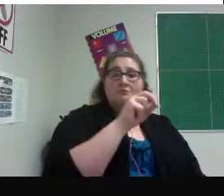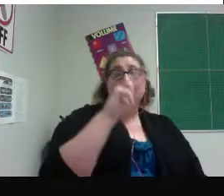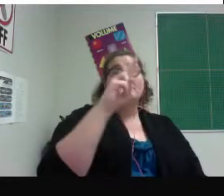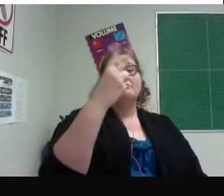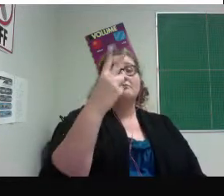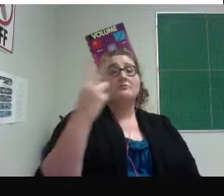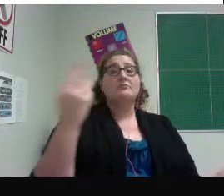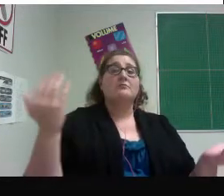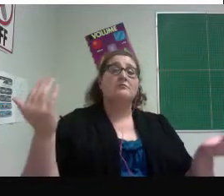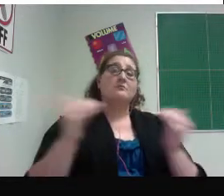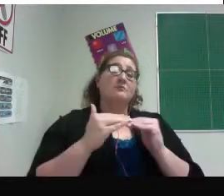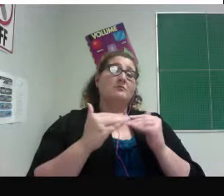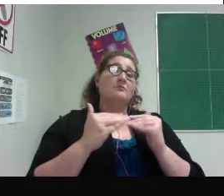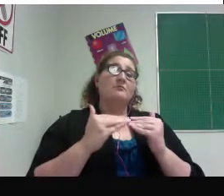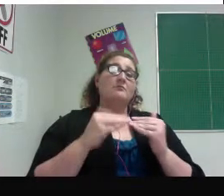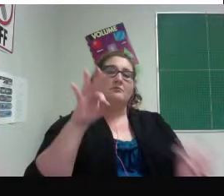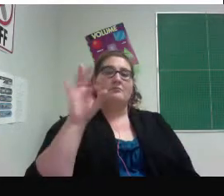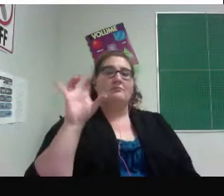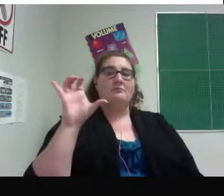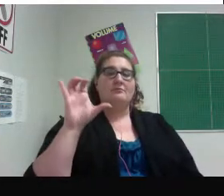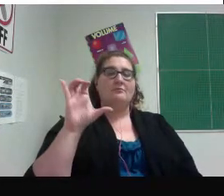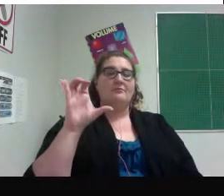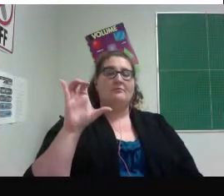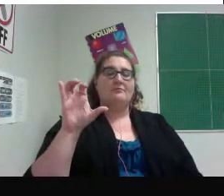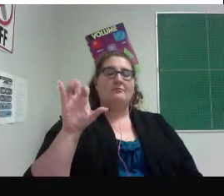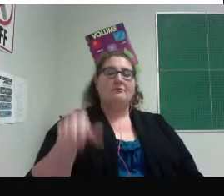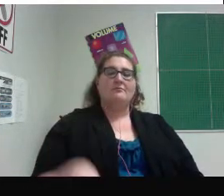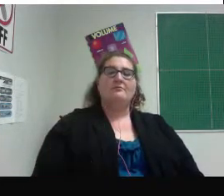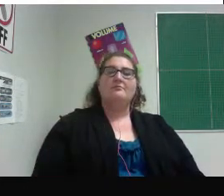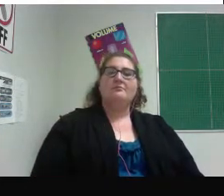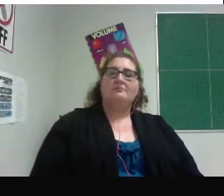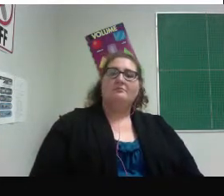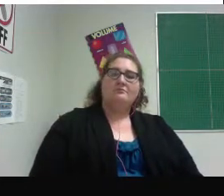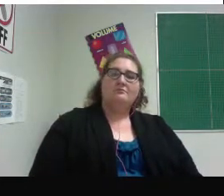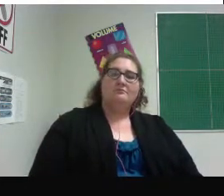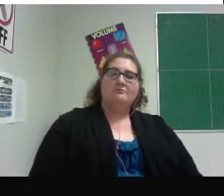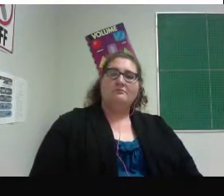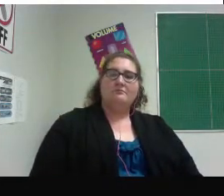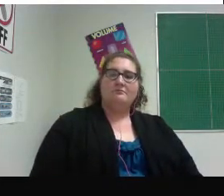take 30 squared and get 900.